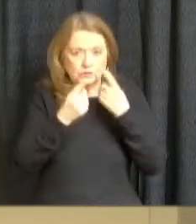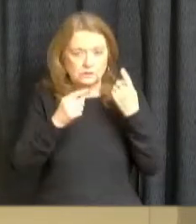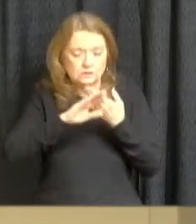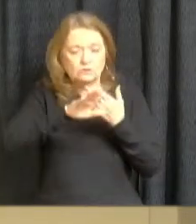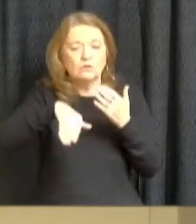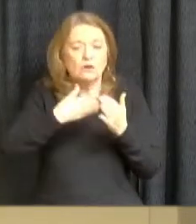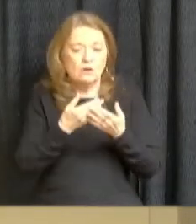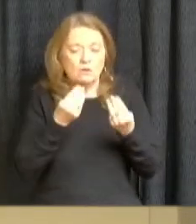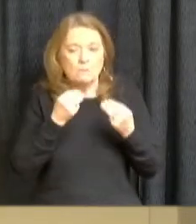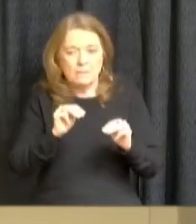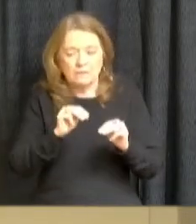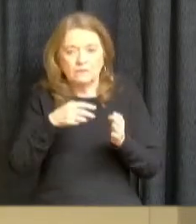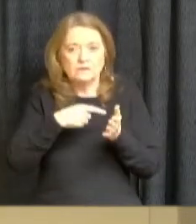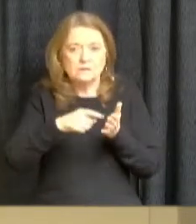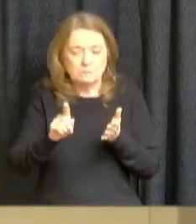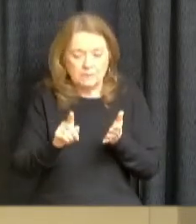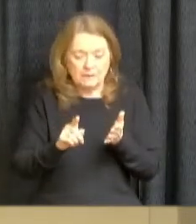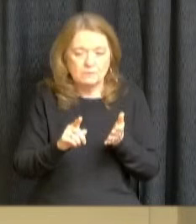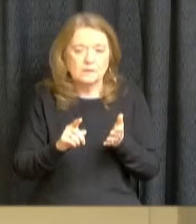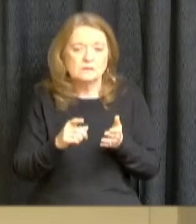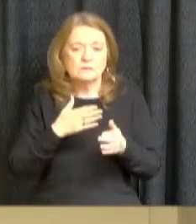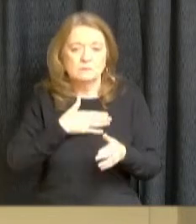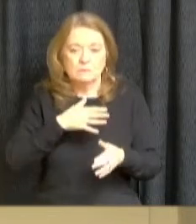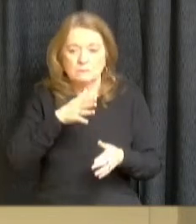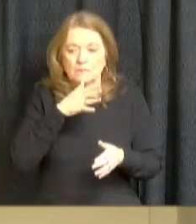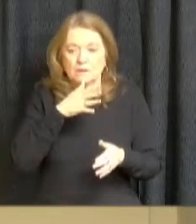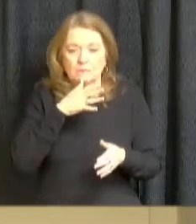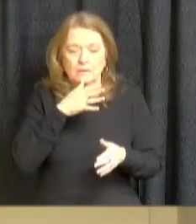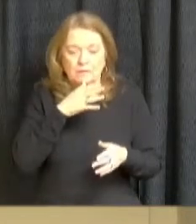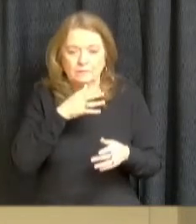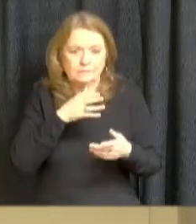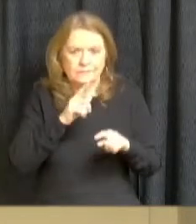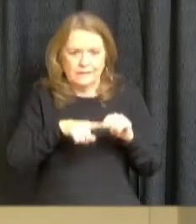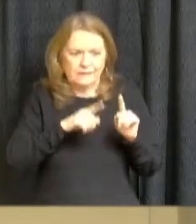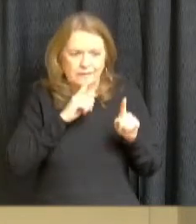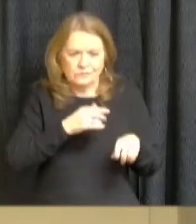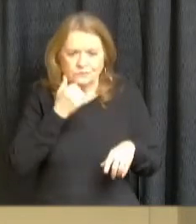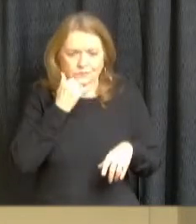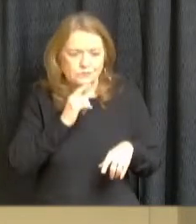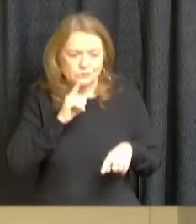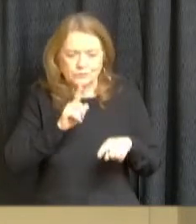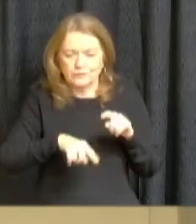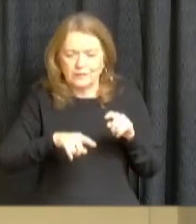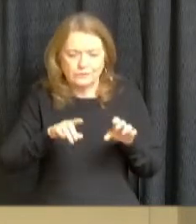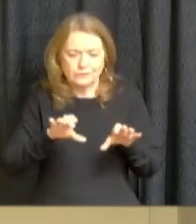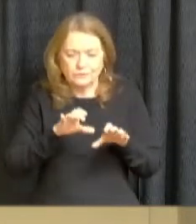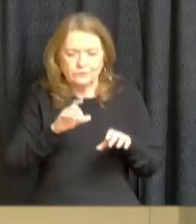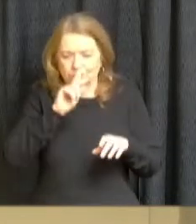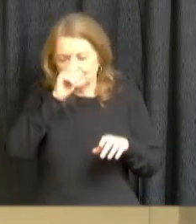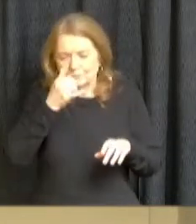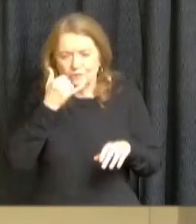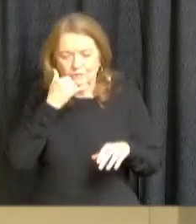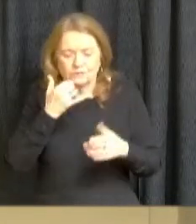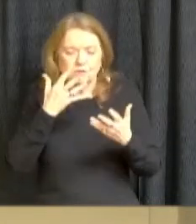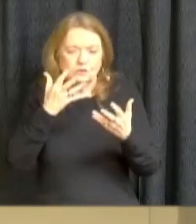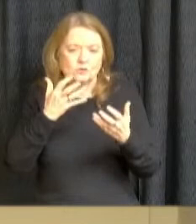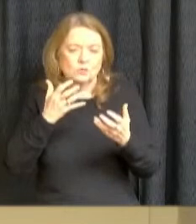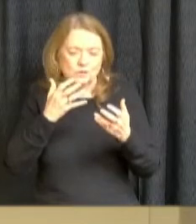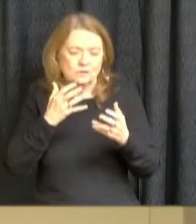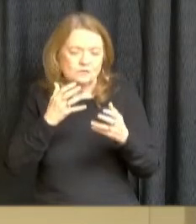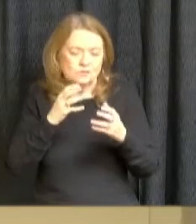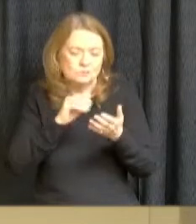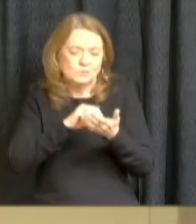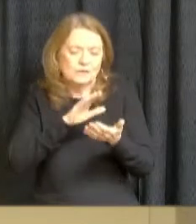all methods of payment. My mom can barely answer her phone, let alone run a smartphone, and so I just want to get that on the record